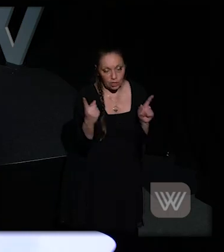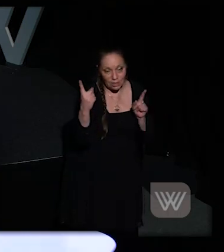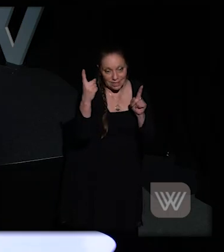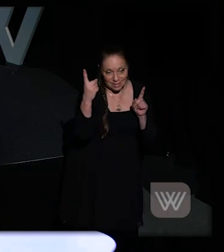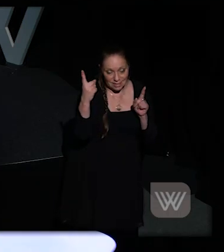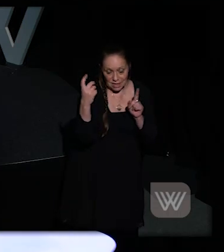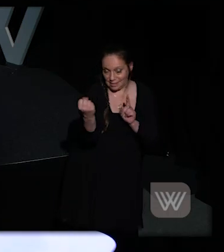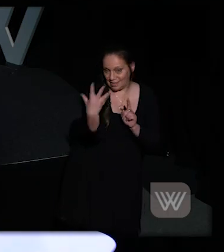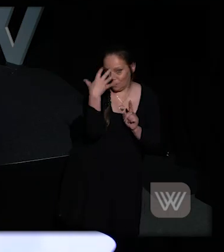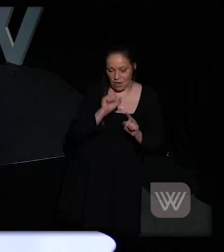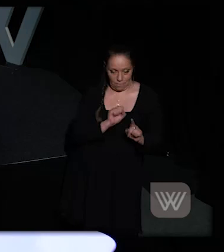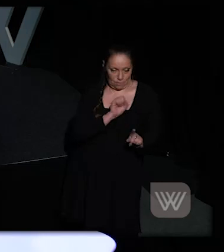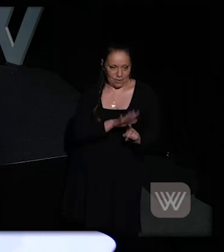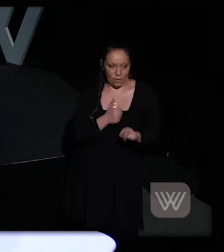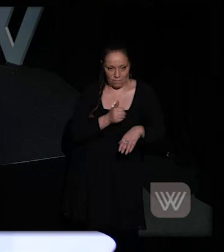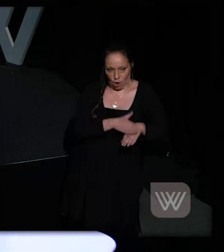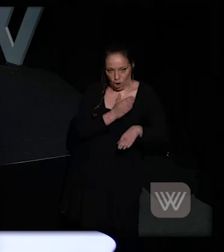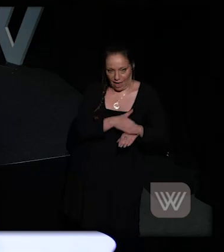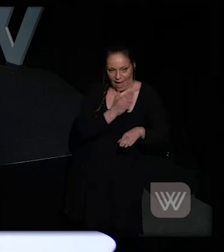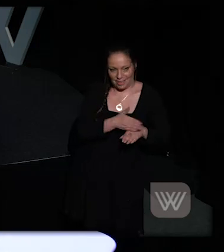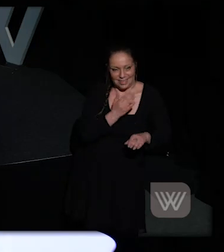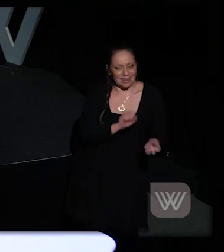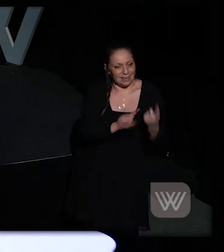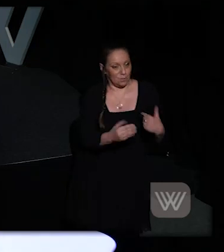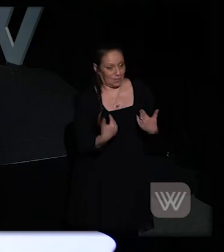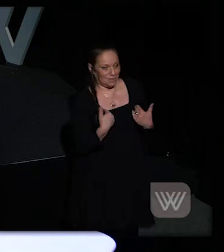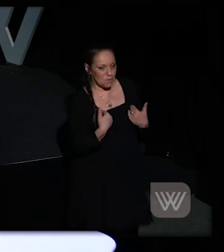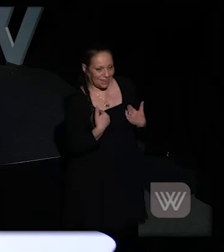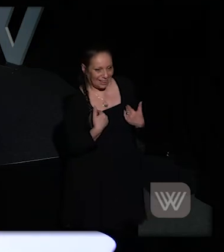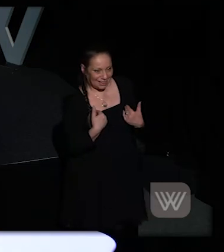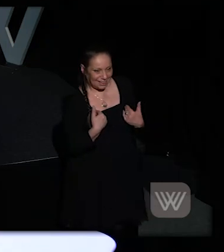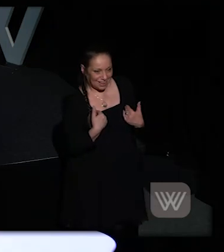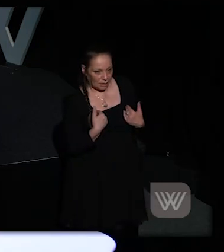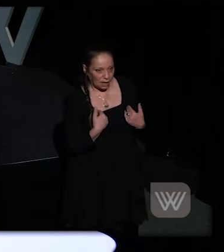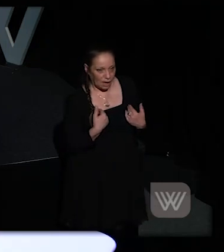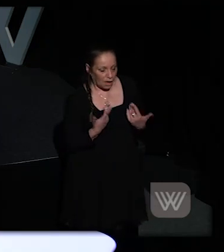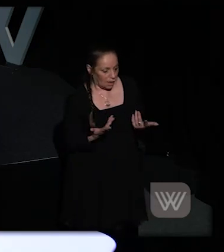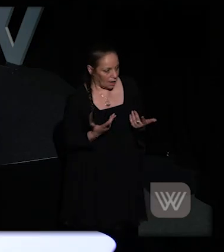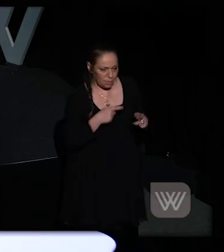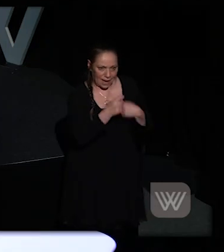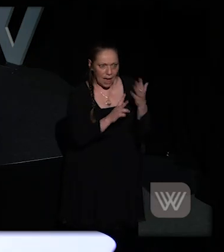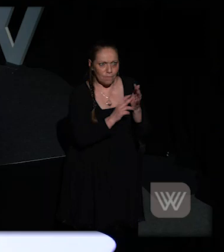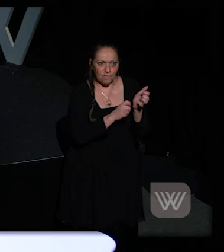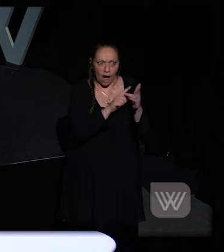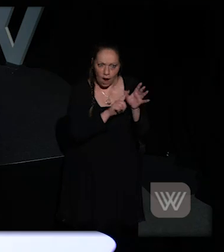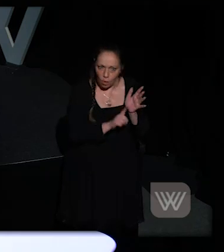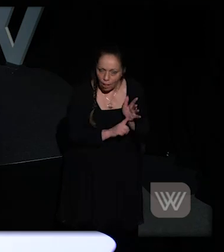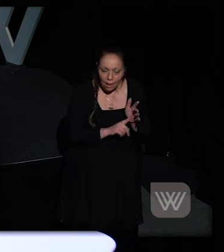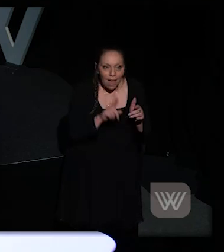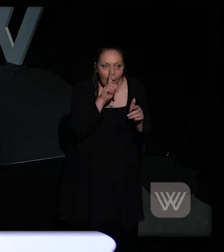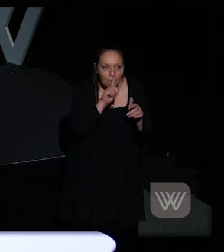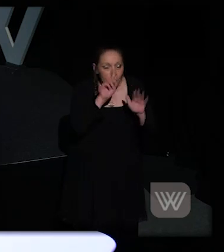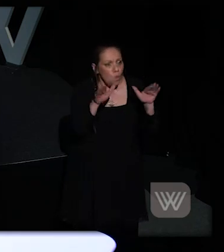her cat and she posted it to me. And it basically took off in this viral way where people